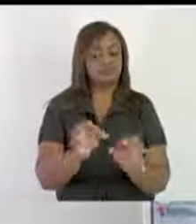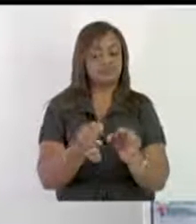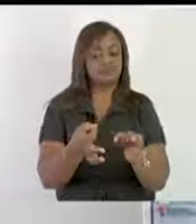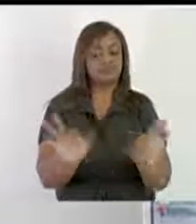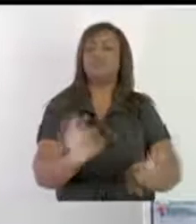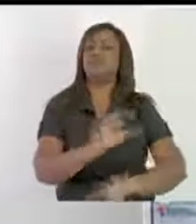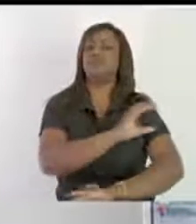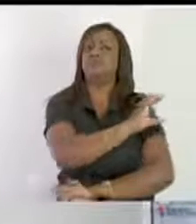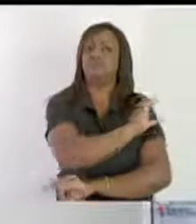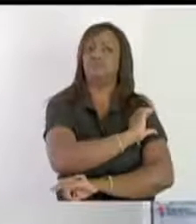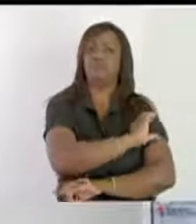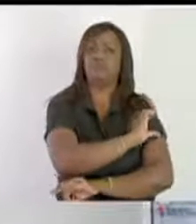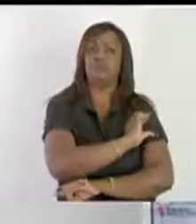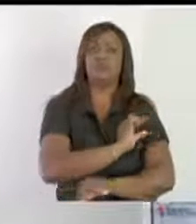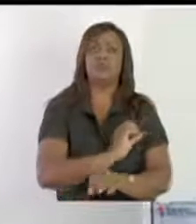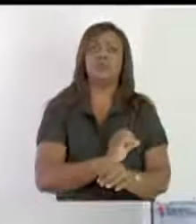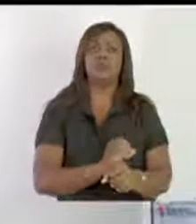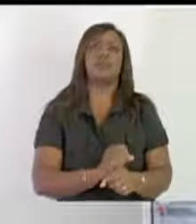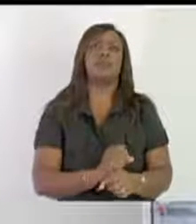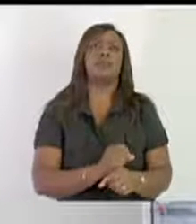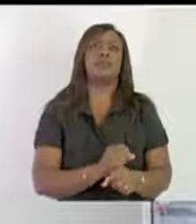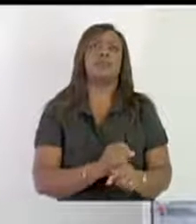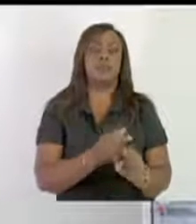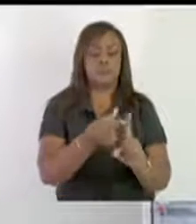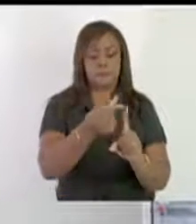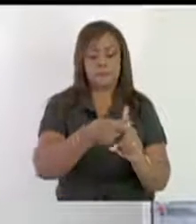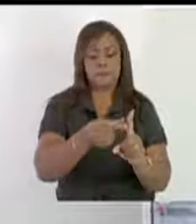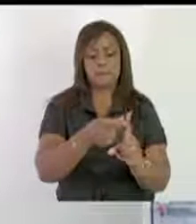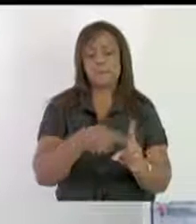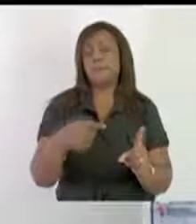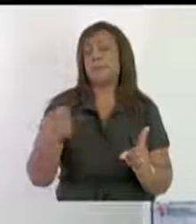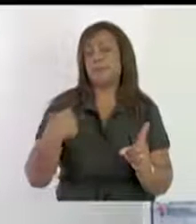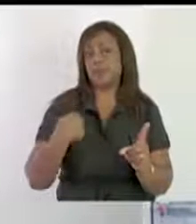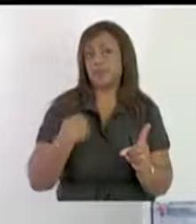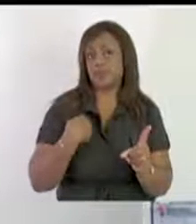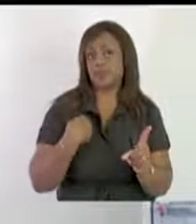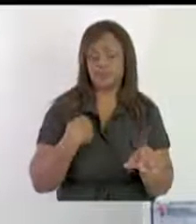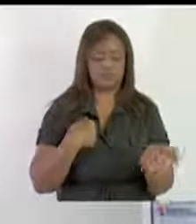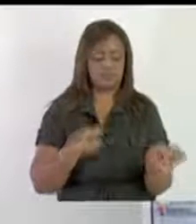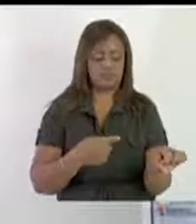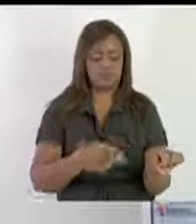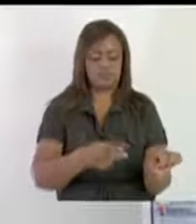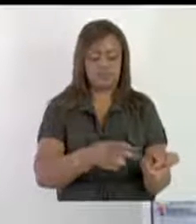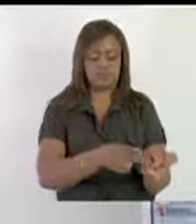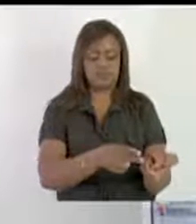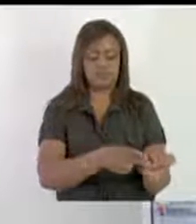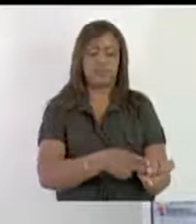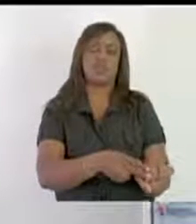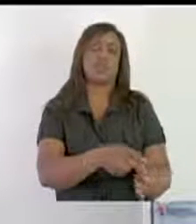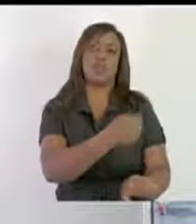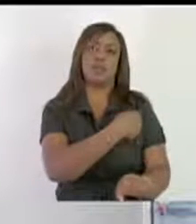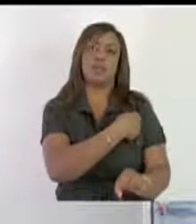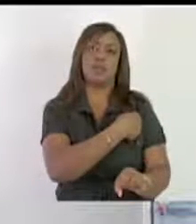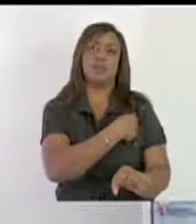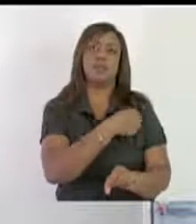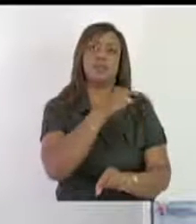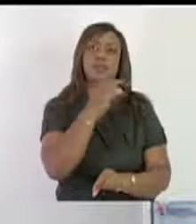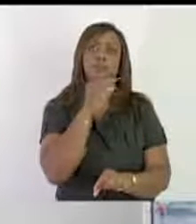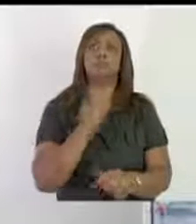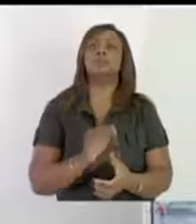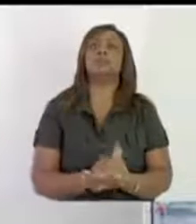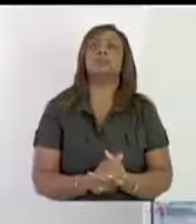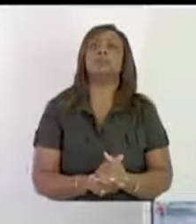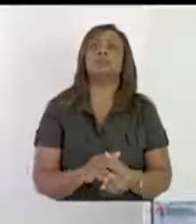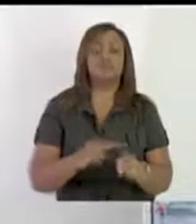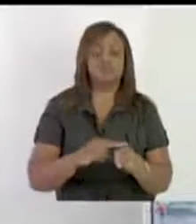then we have two types of condoms, for male condoms, and the female condoms, which are called the femidoms. So you can still